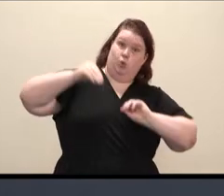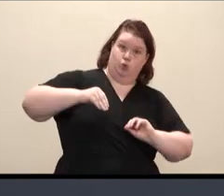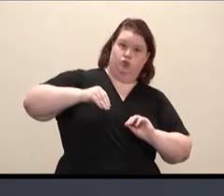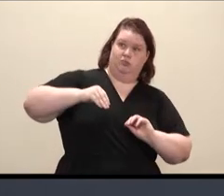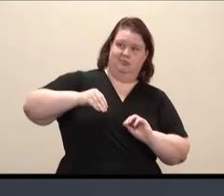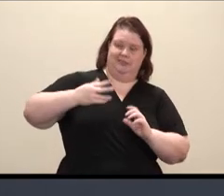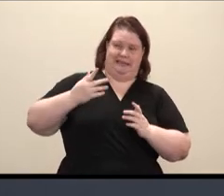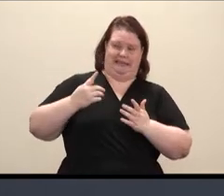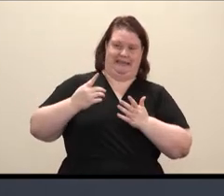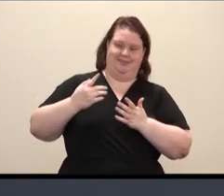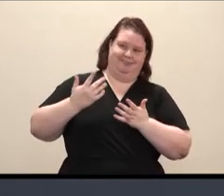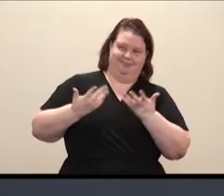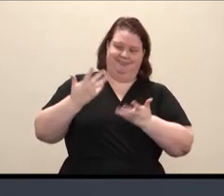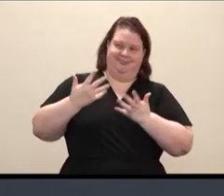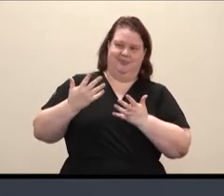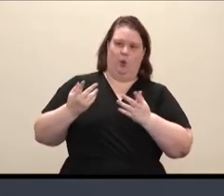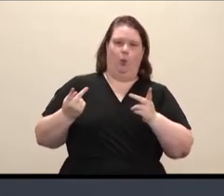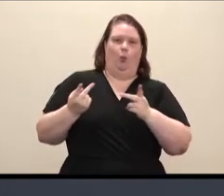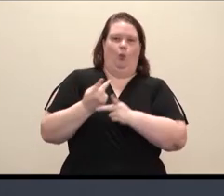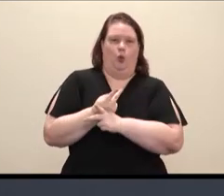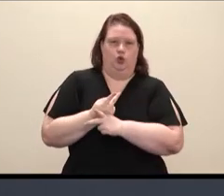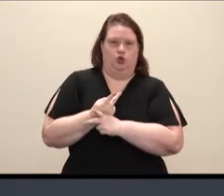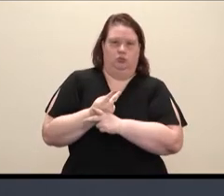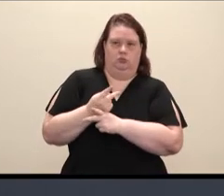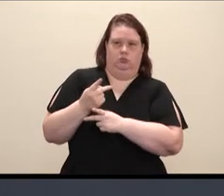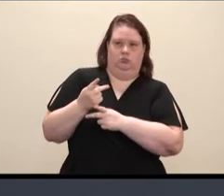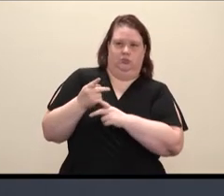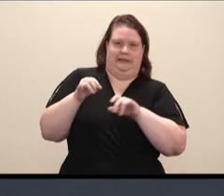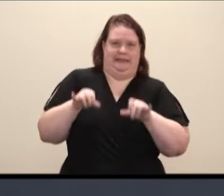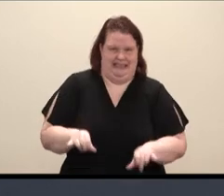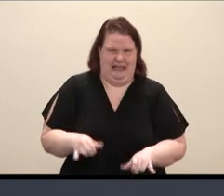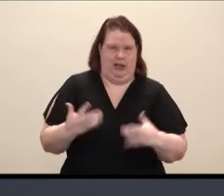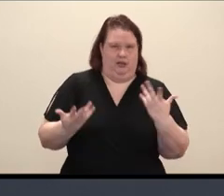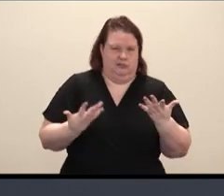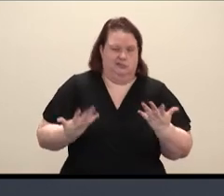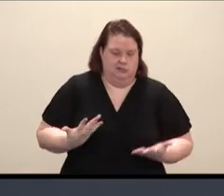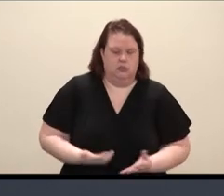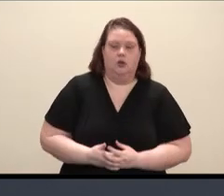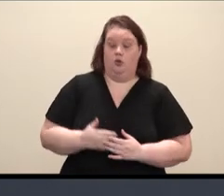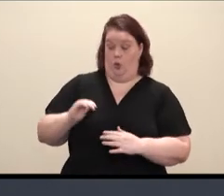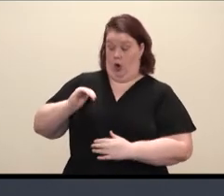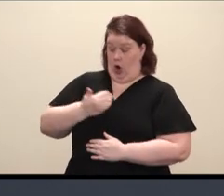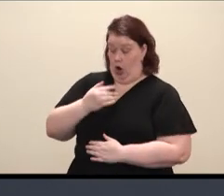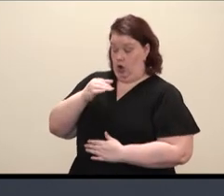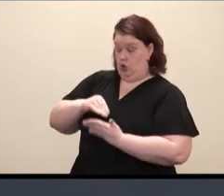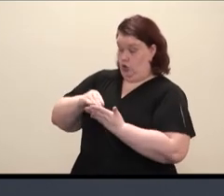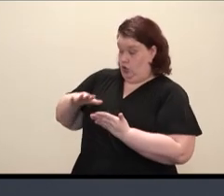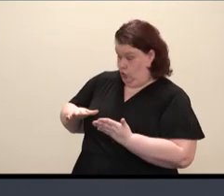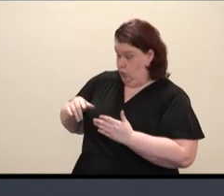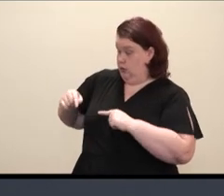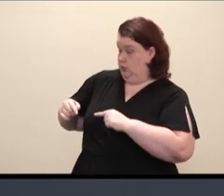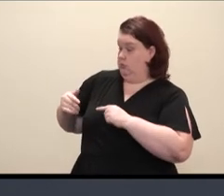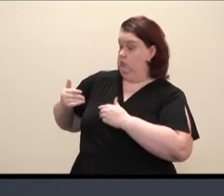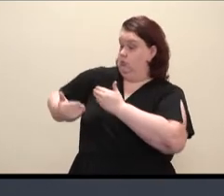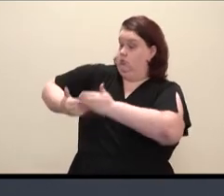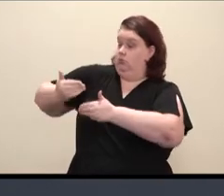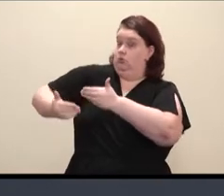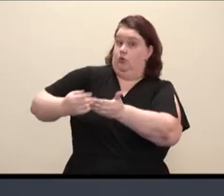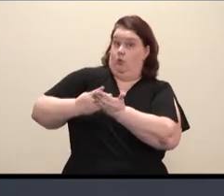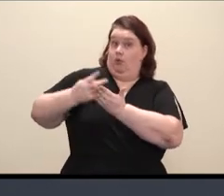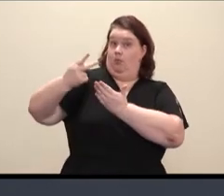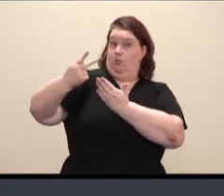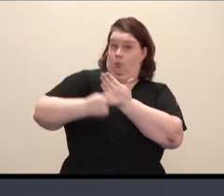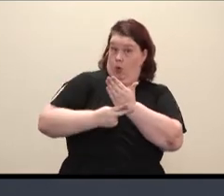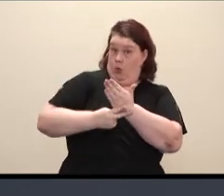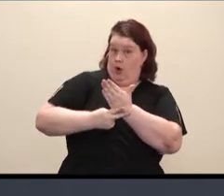excited that we can take our high school kids and push them through a program like this and